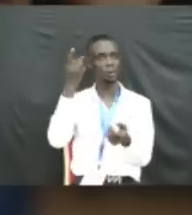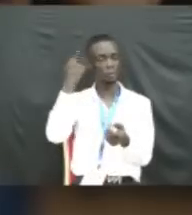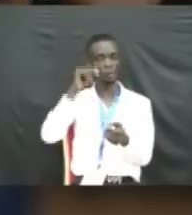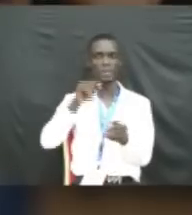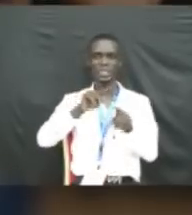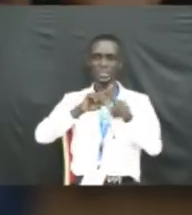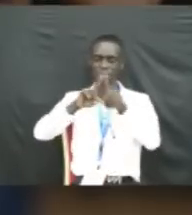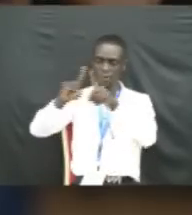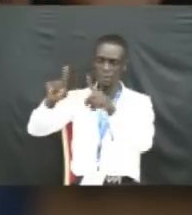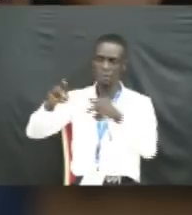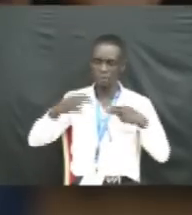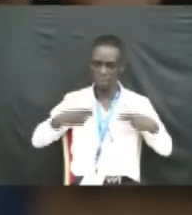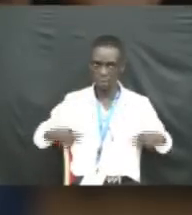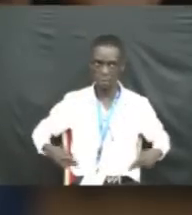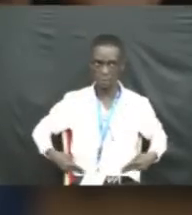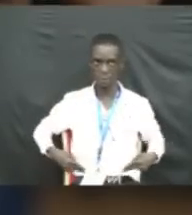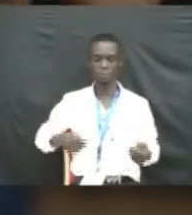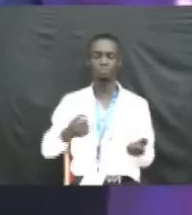year